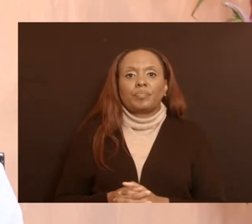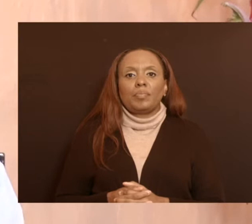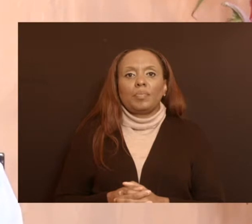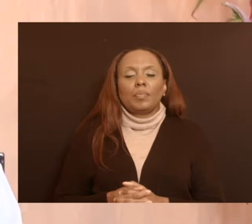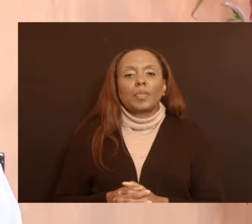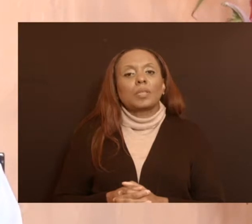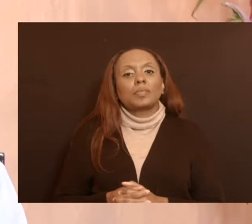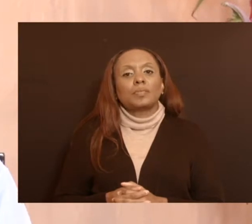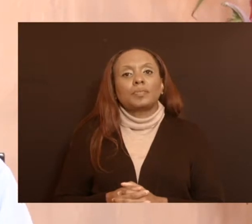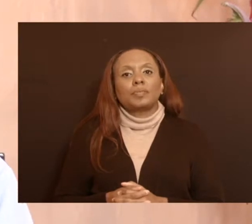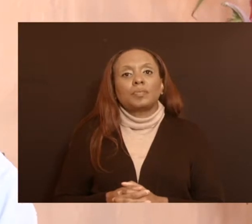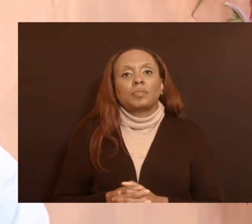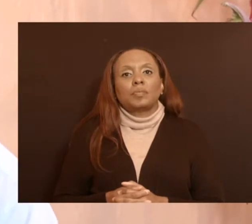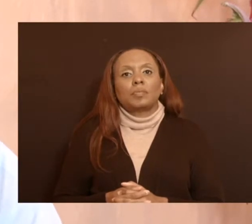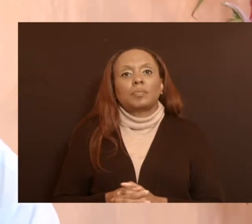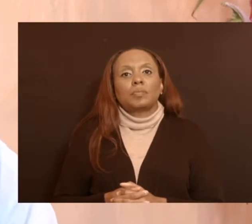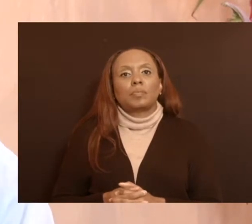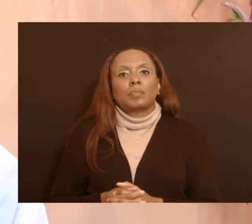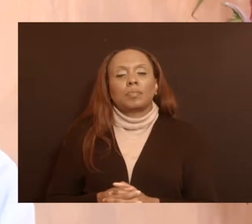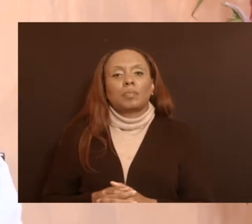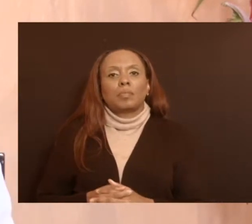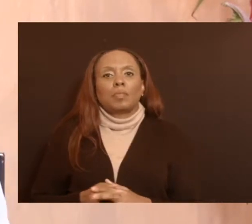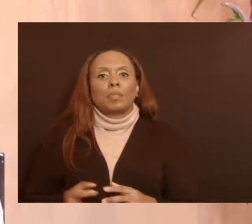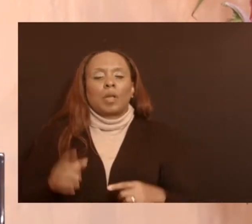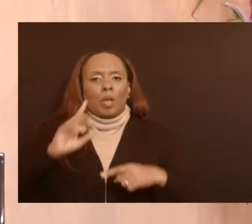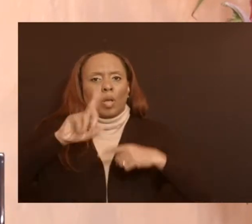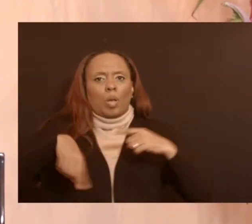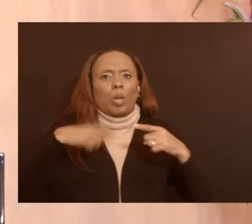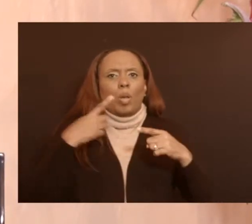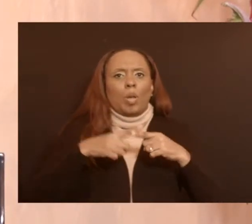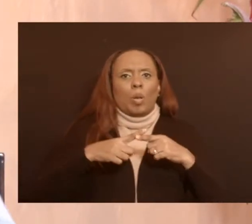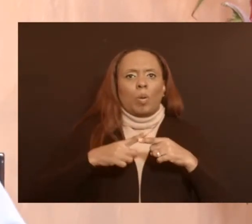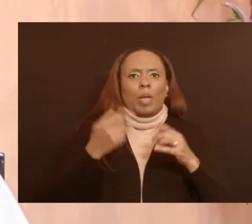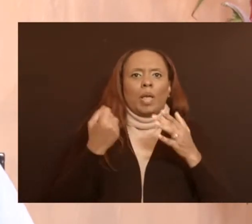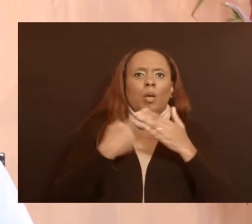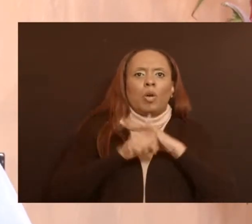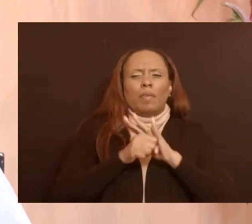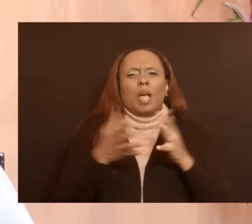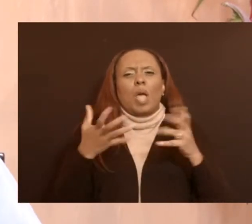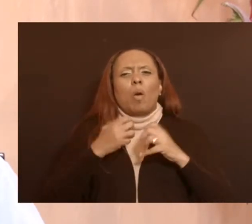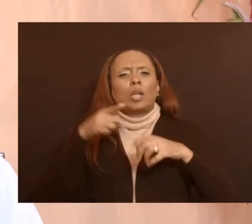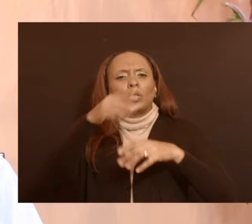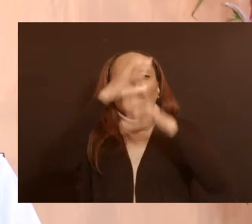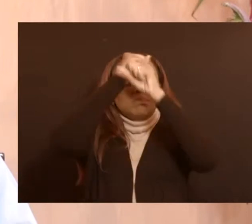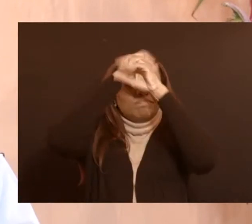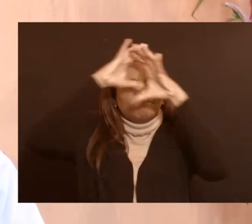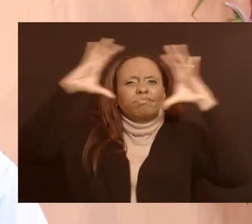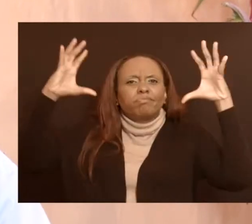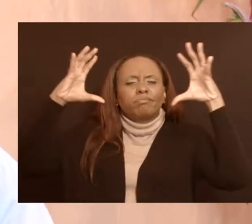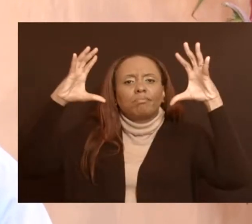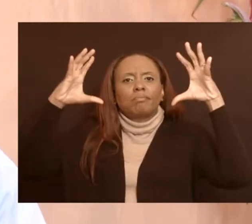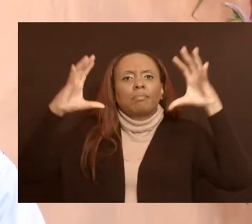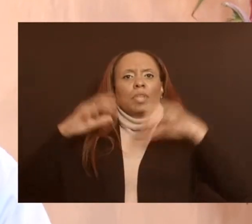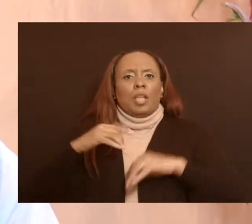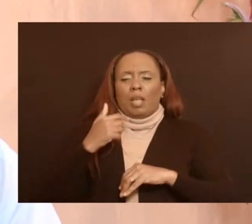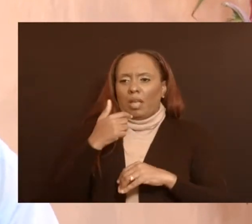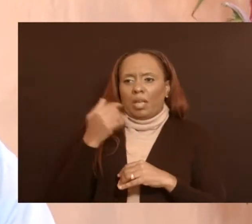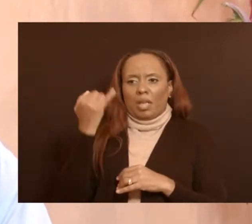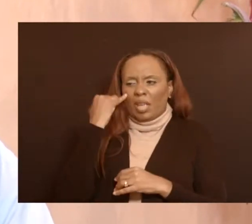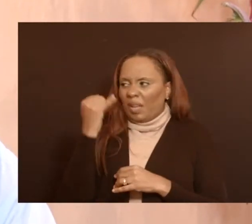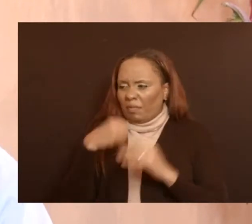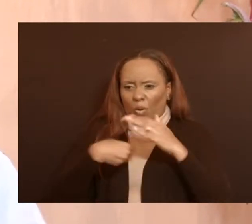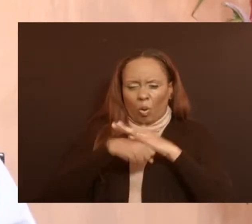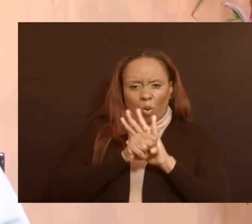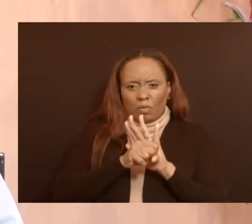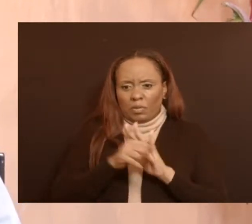virus. When that virus comes around, if you want, let's get a bit graphic, and it comes up to somebody who they know the virus knows is